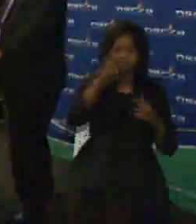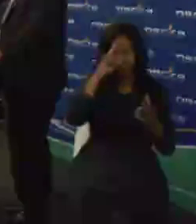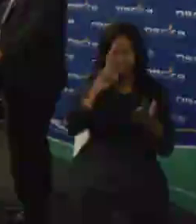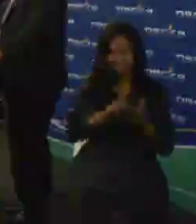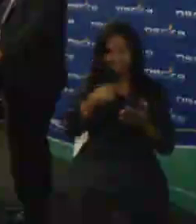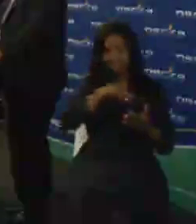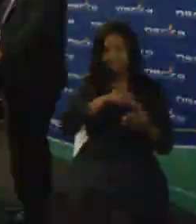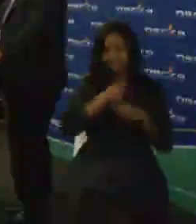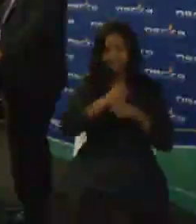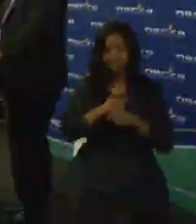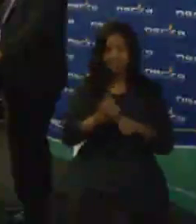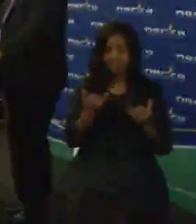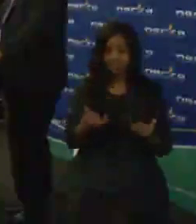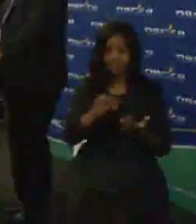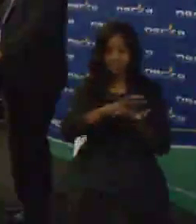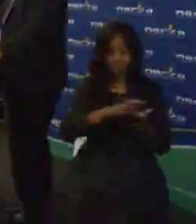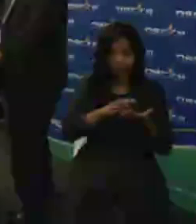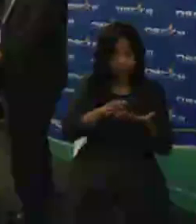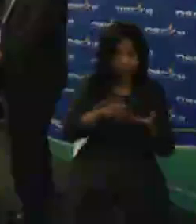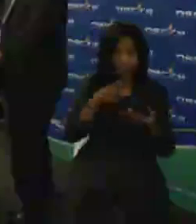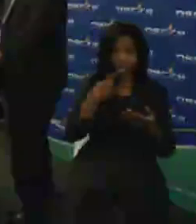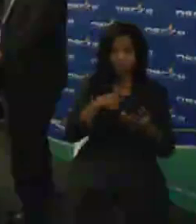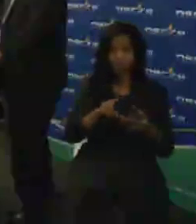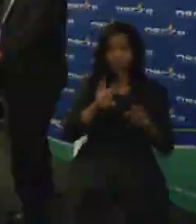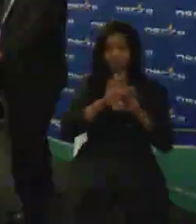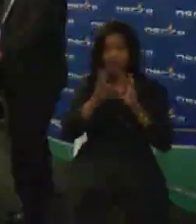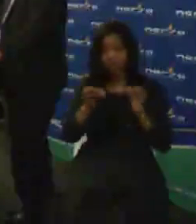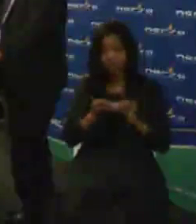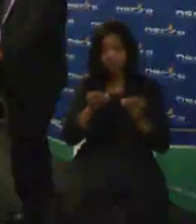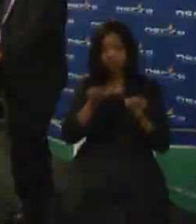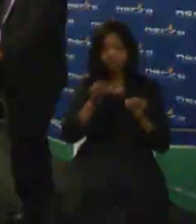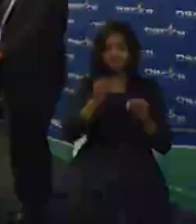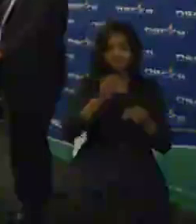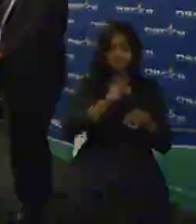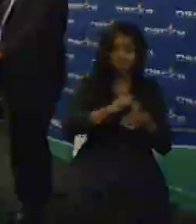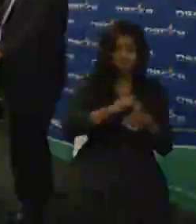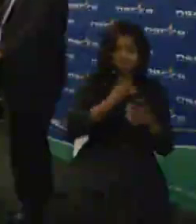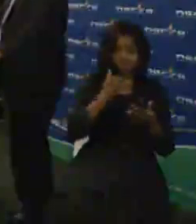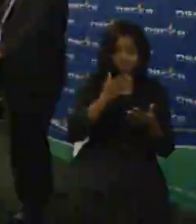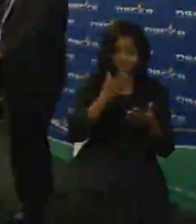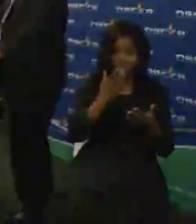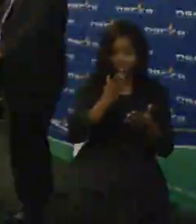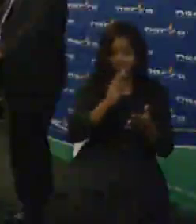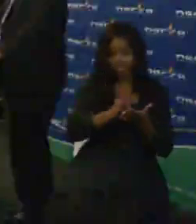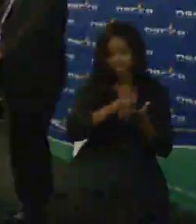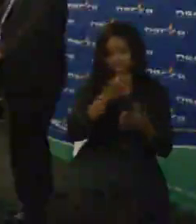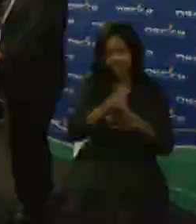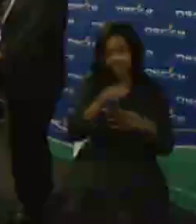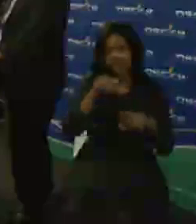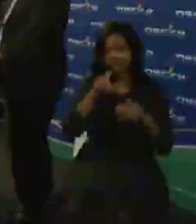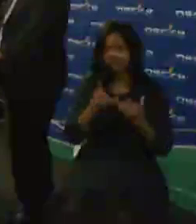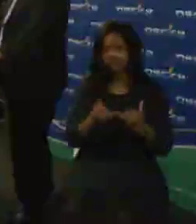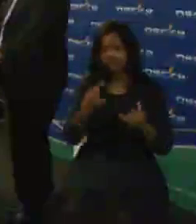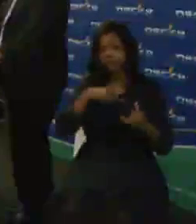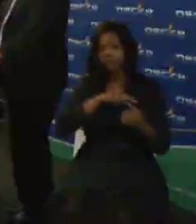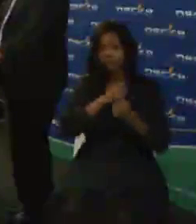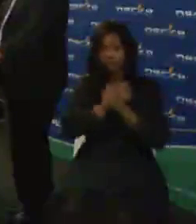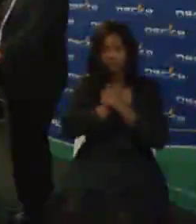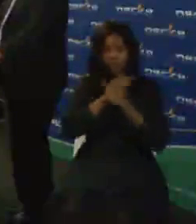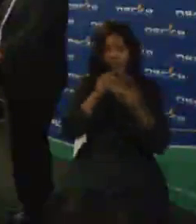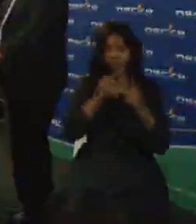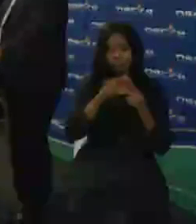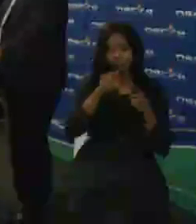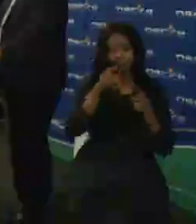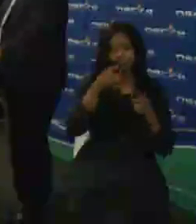we're making prudent for the conditions that exist today? We would all love for the new build to